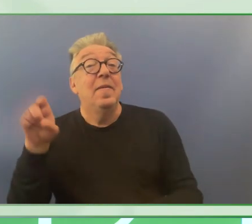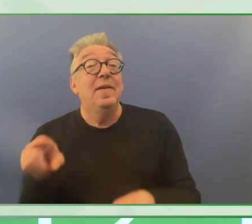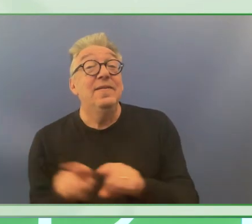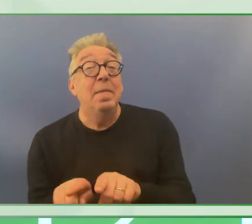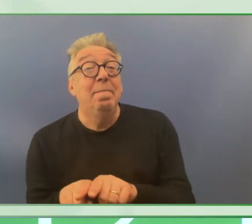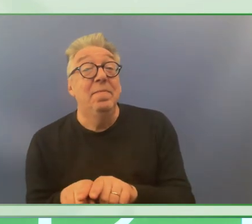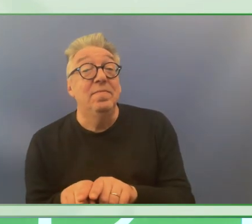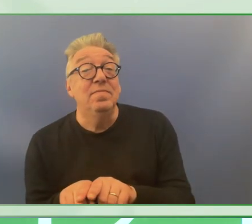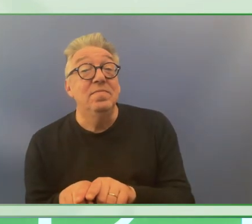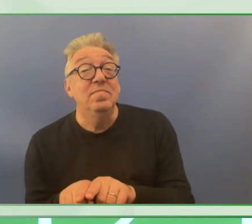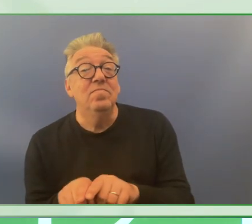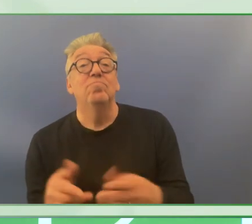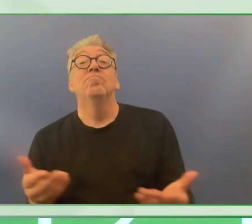had